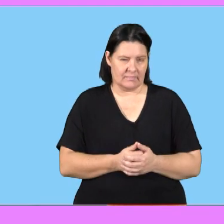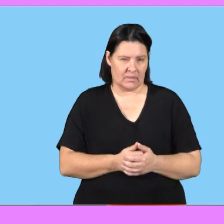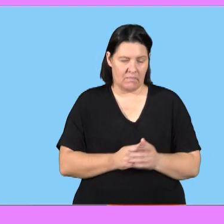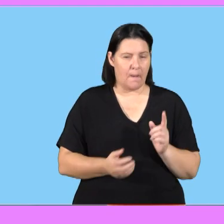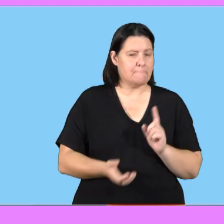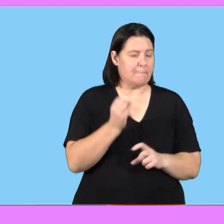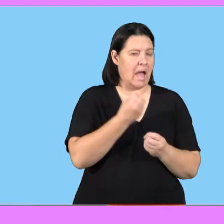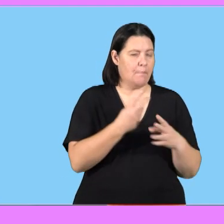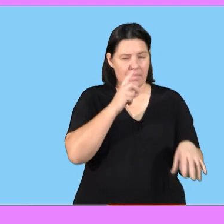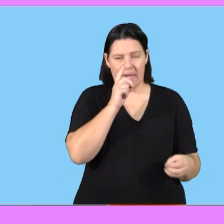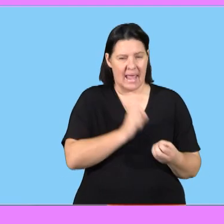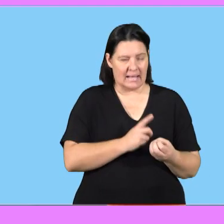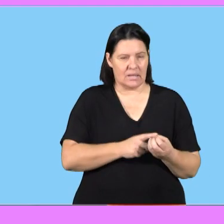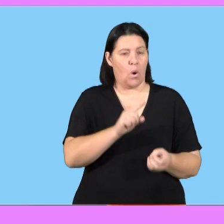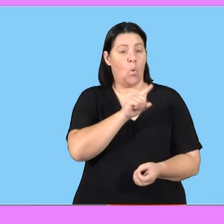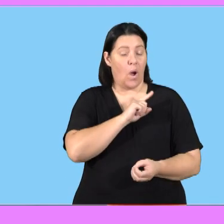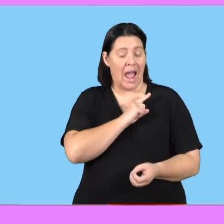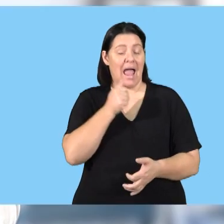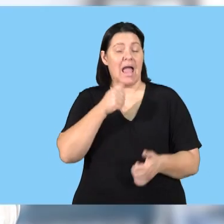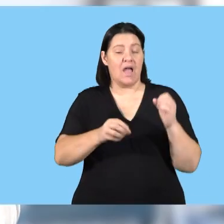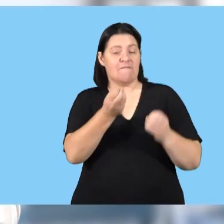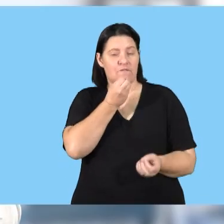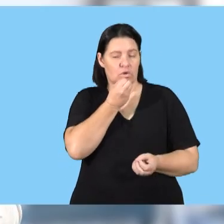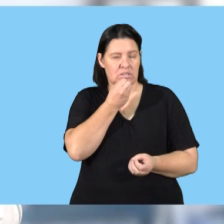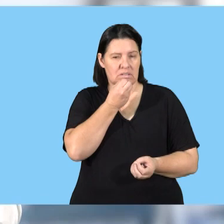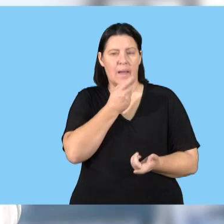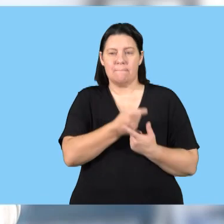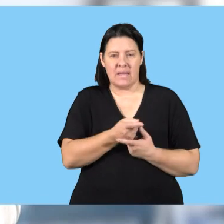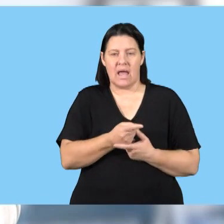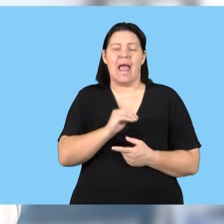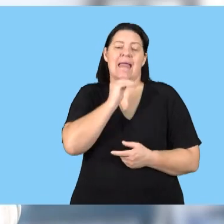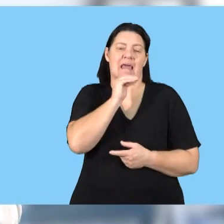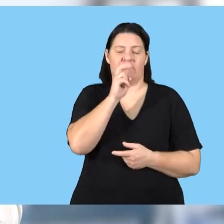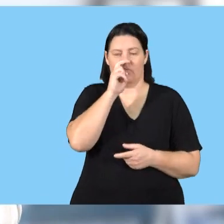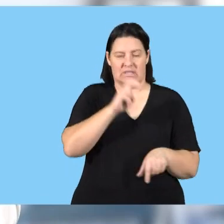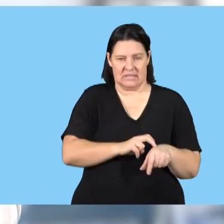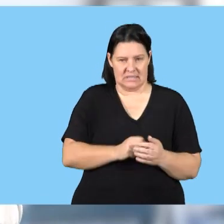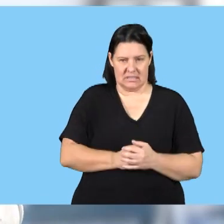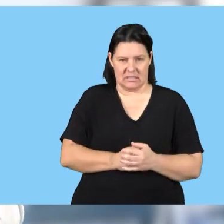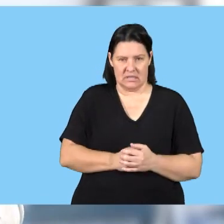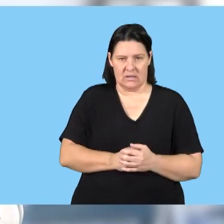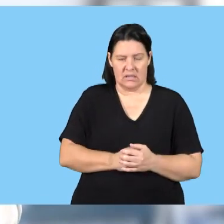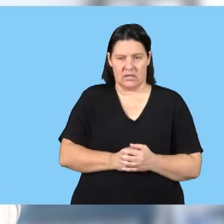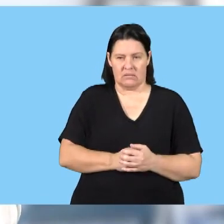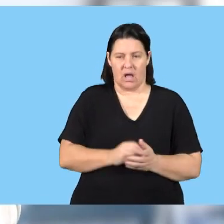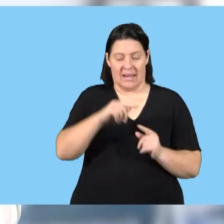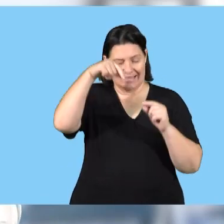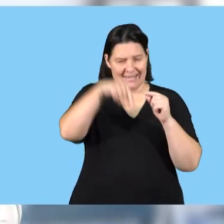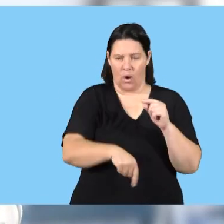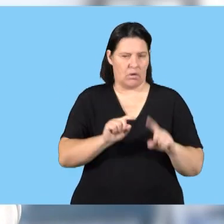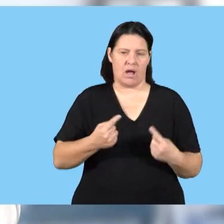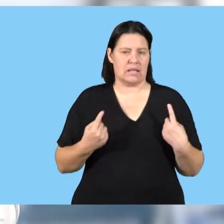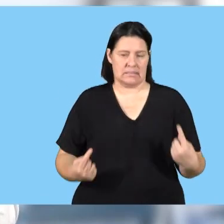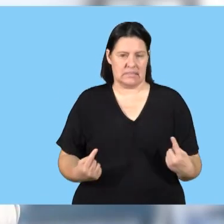the number of eggs, because this is a recipe, you need to have enough. There's no way you can round down. So